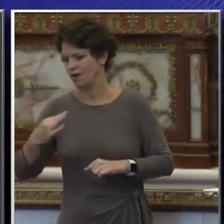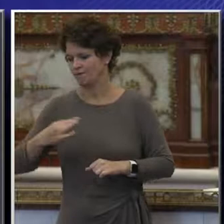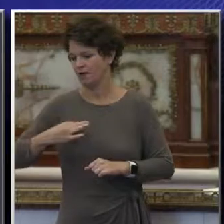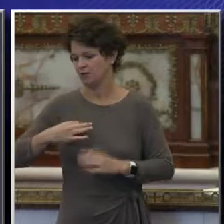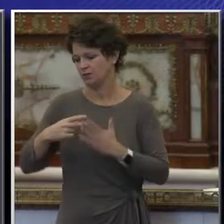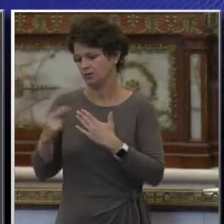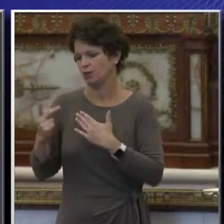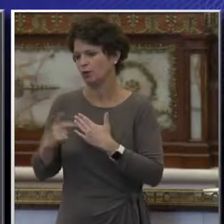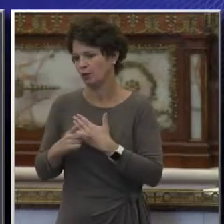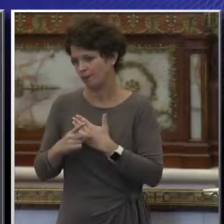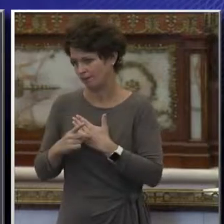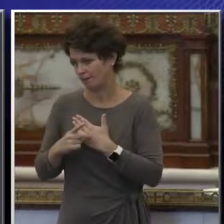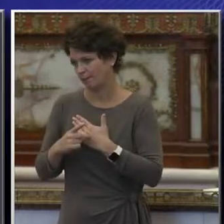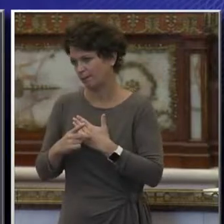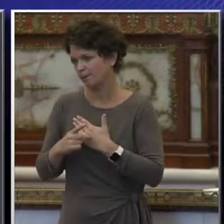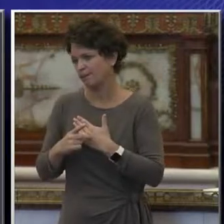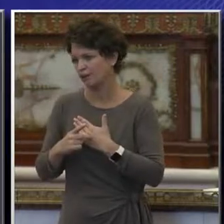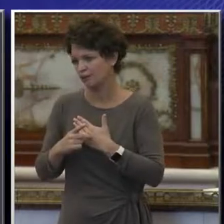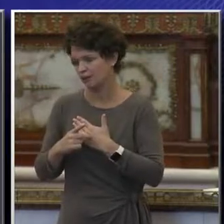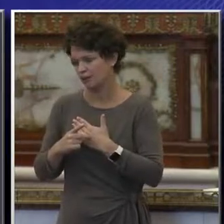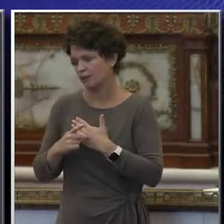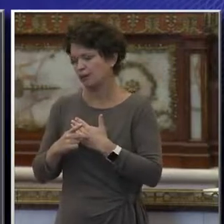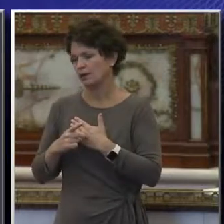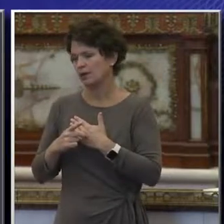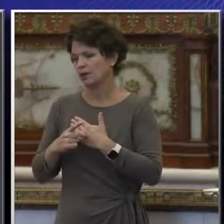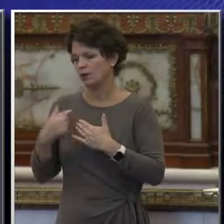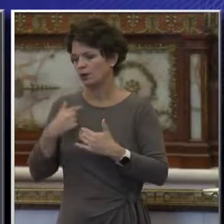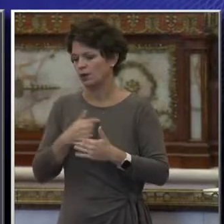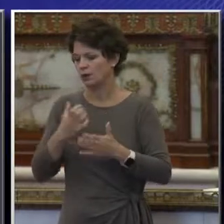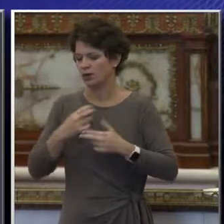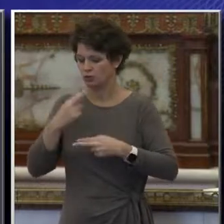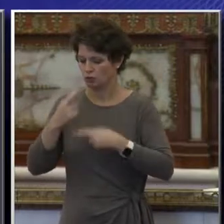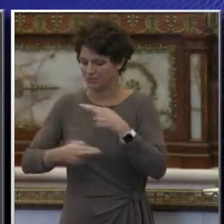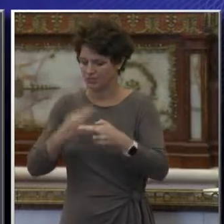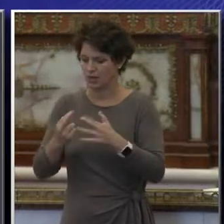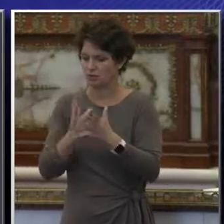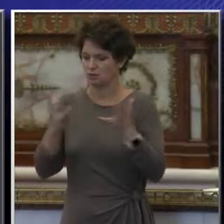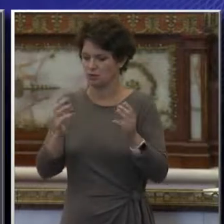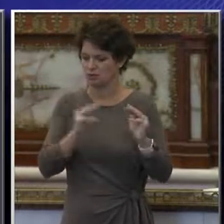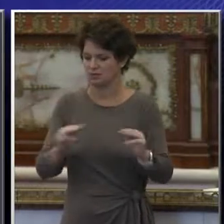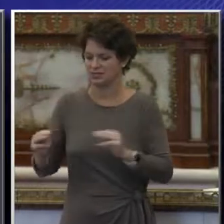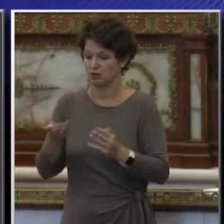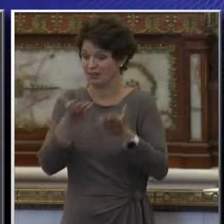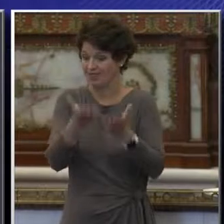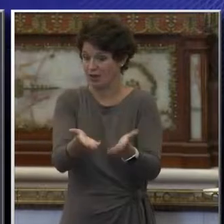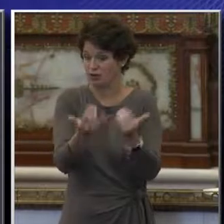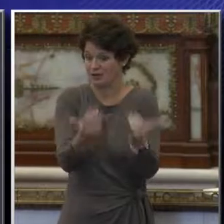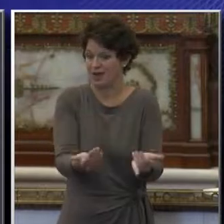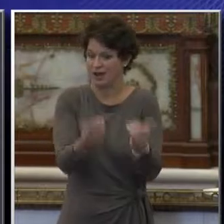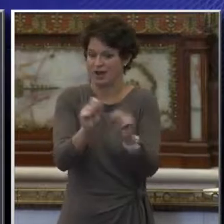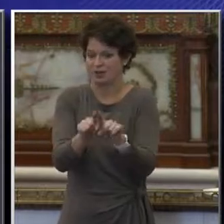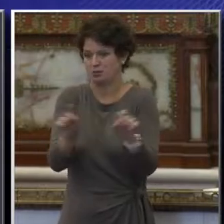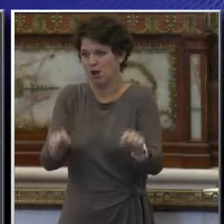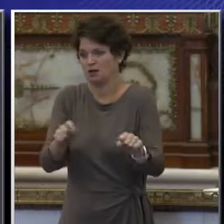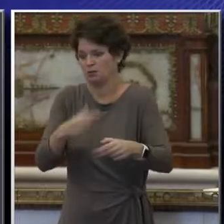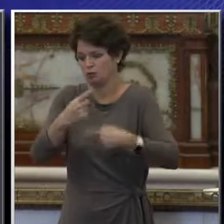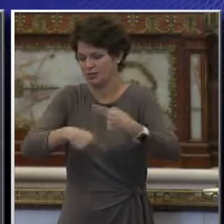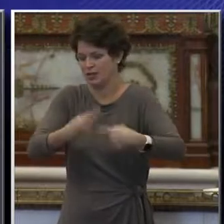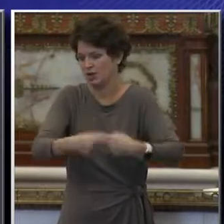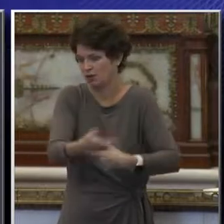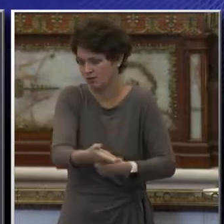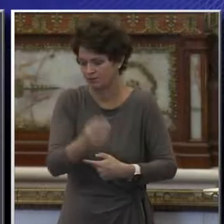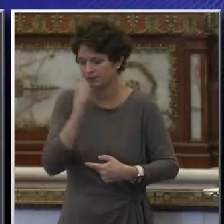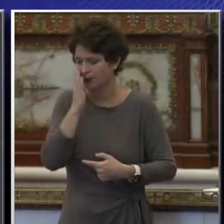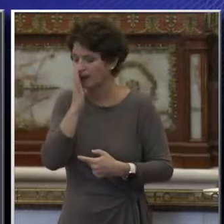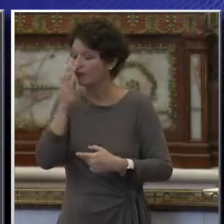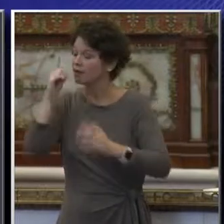program, and we're looking to actually recycle as much material that's out there today that is possible. So, for example, if